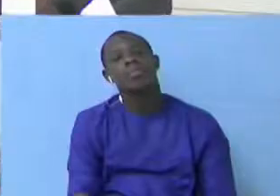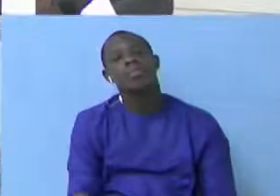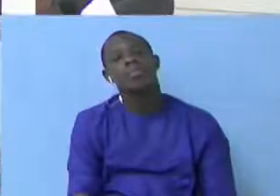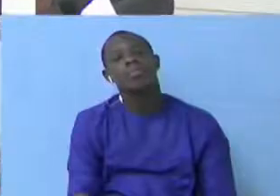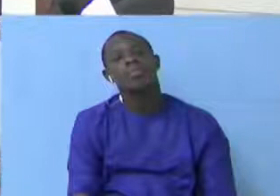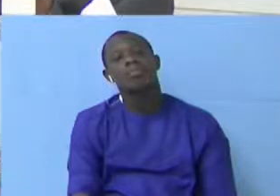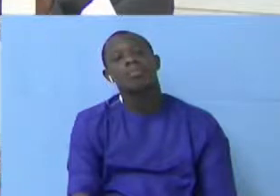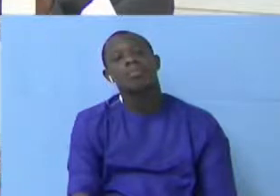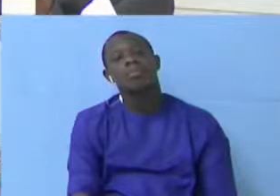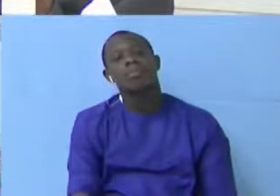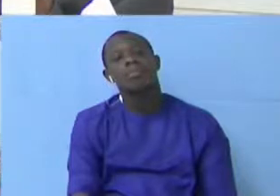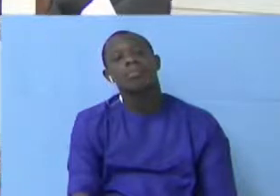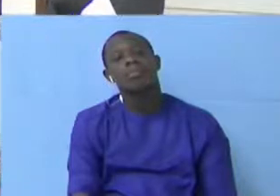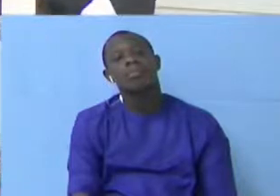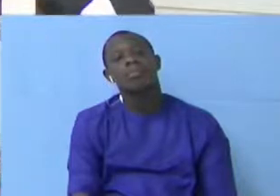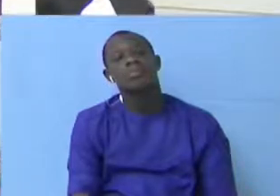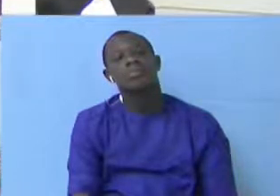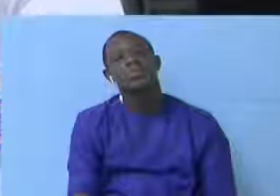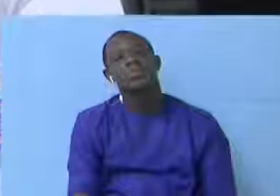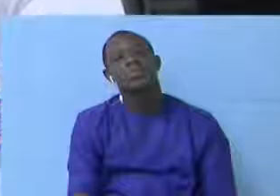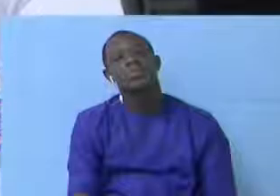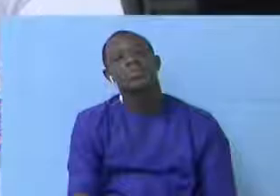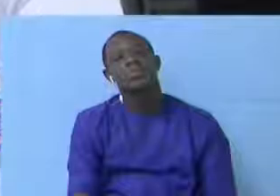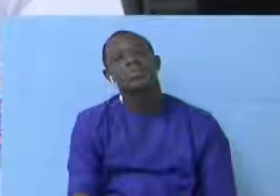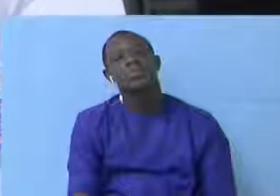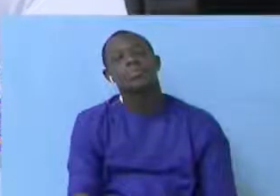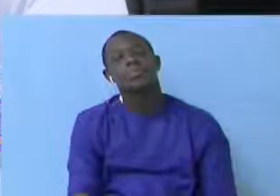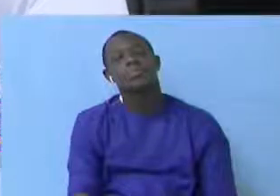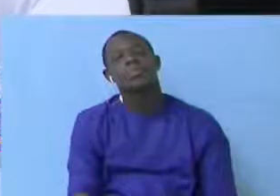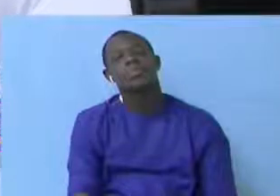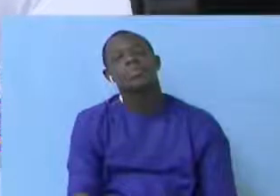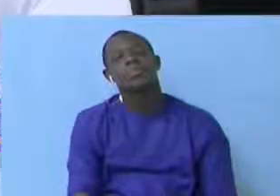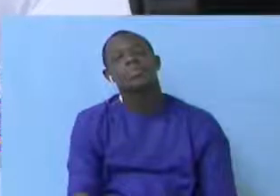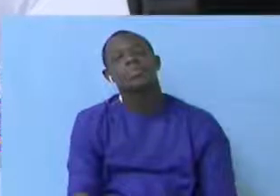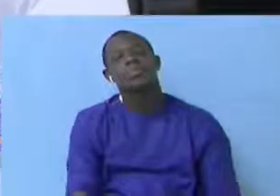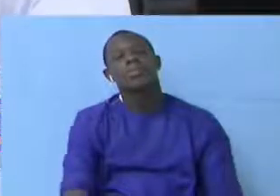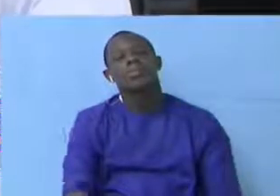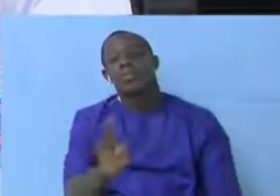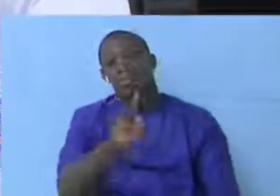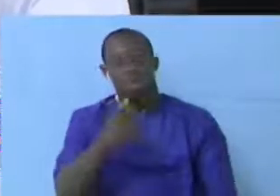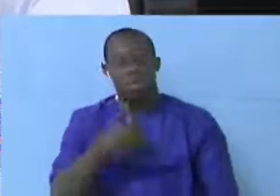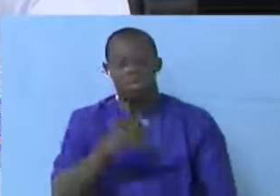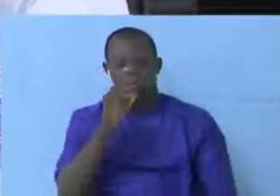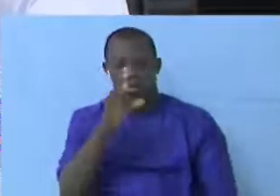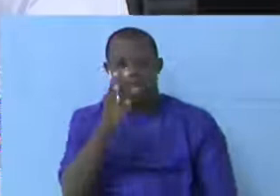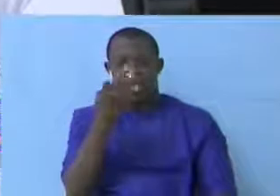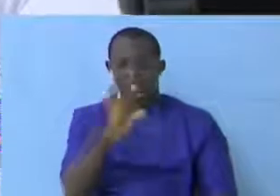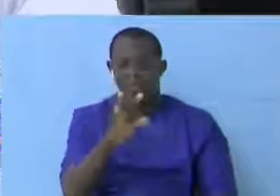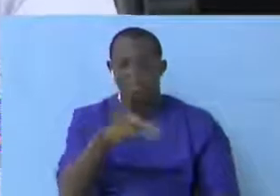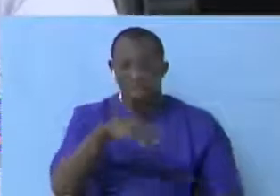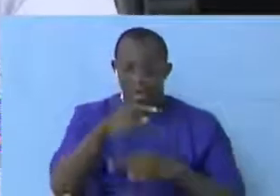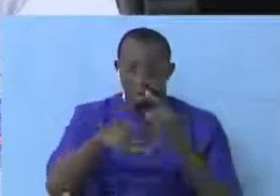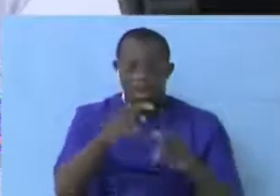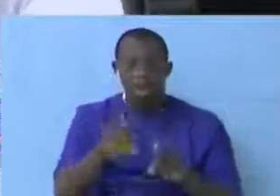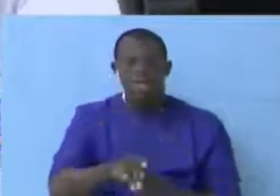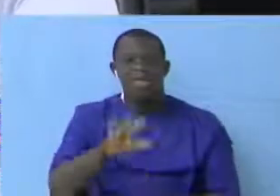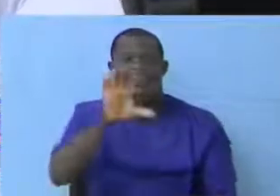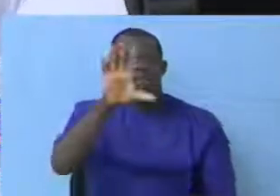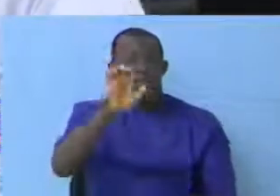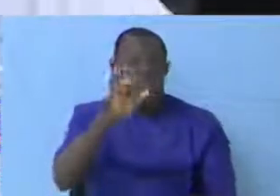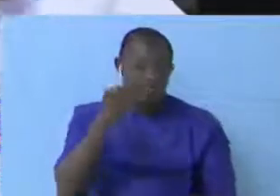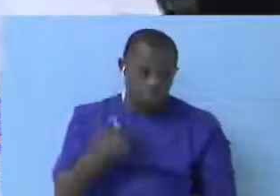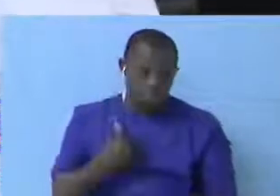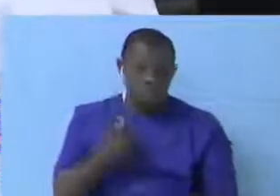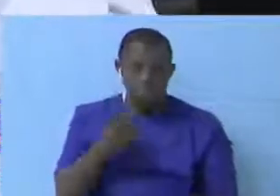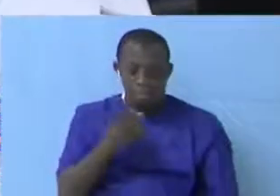Ladula. Yo mka memfole mwindiko. Ni mu talulu la ladula ko topoto. Ani ni